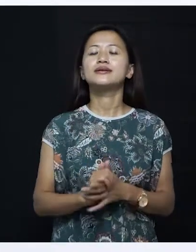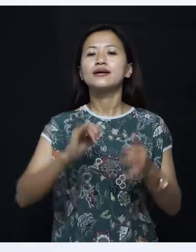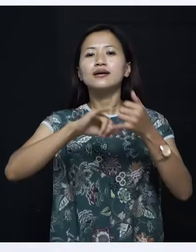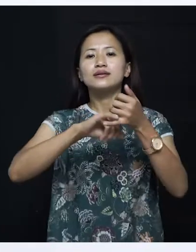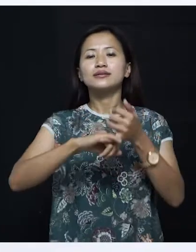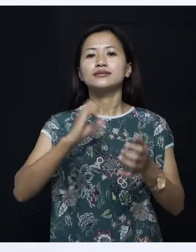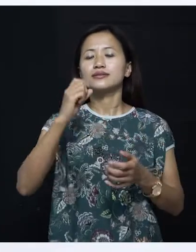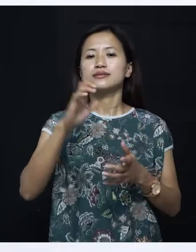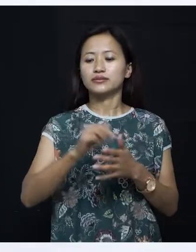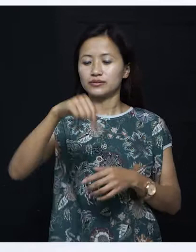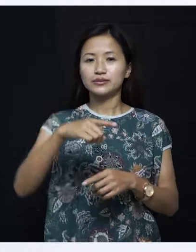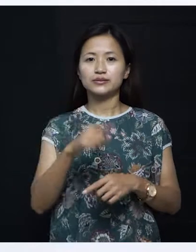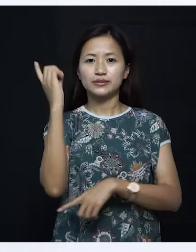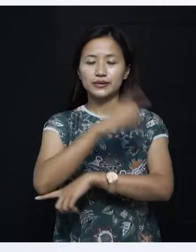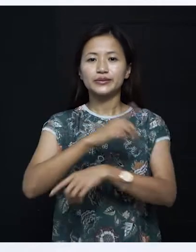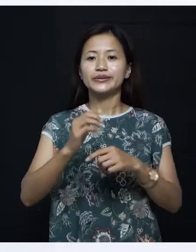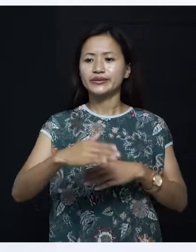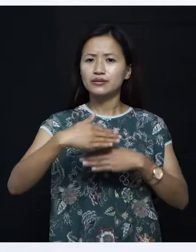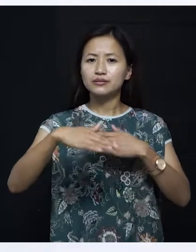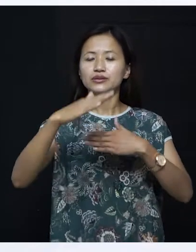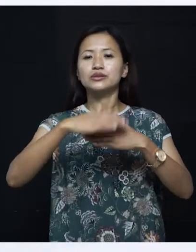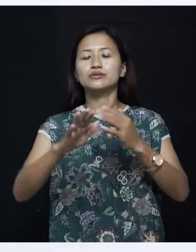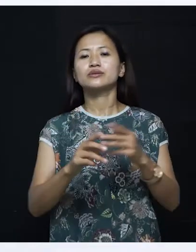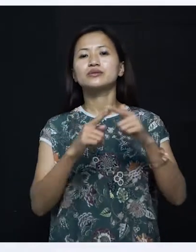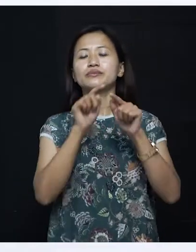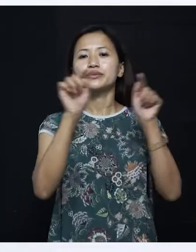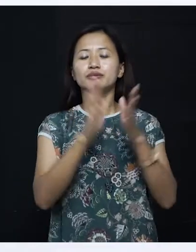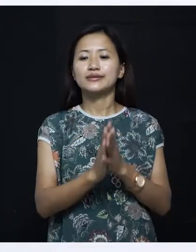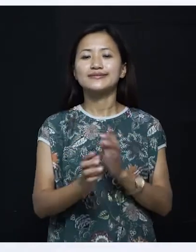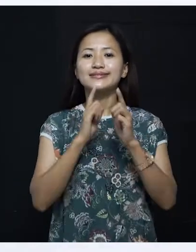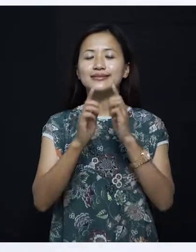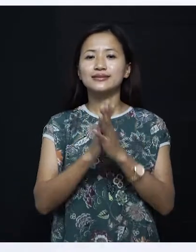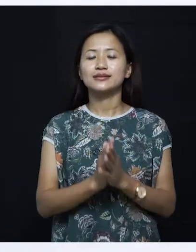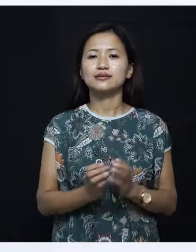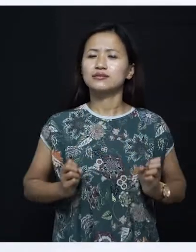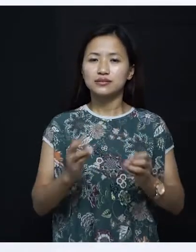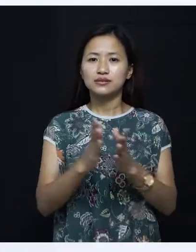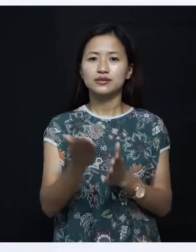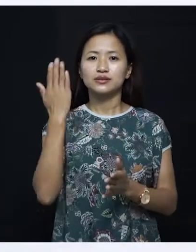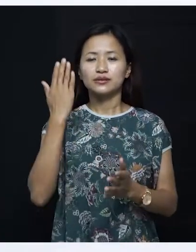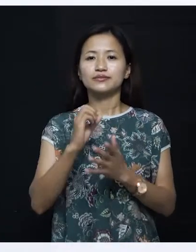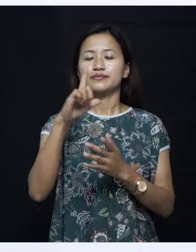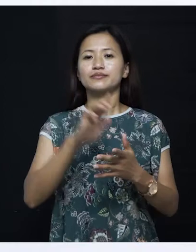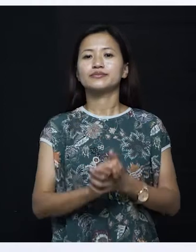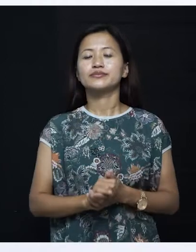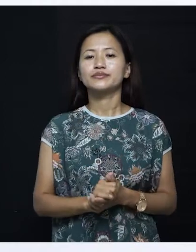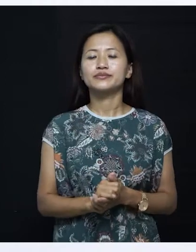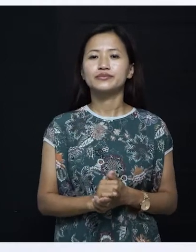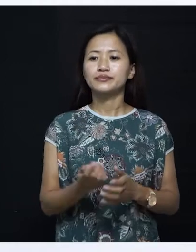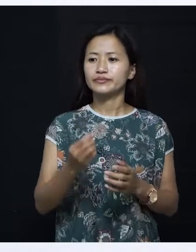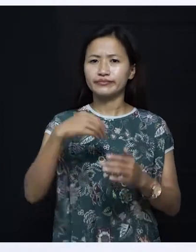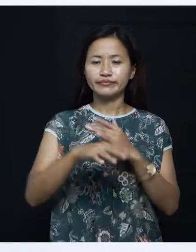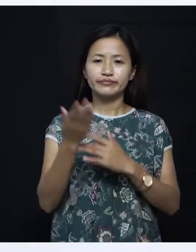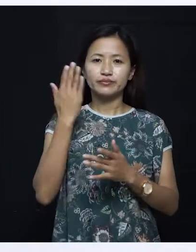and today we will be continuing with the topic that we have discussed or we have started in the previous class. Now in the